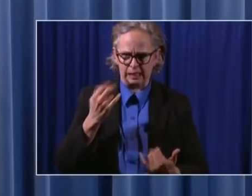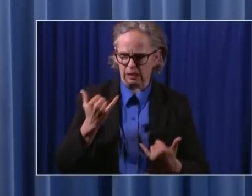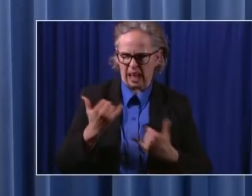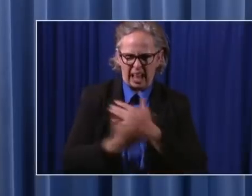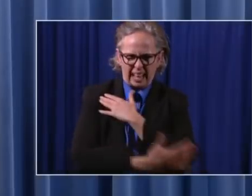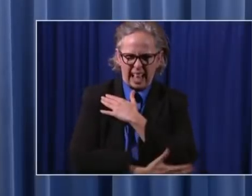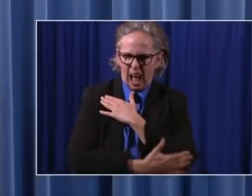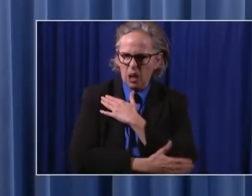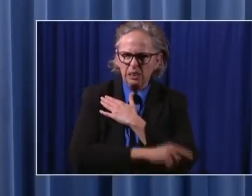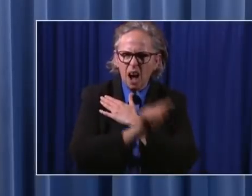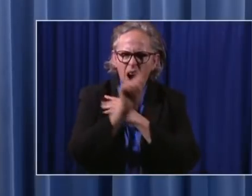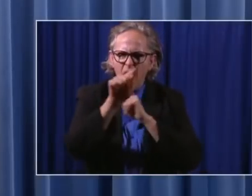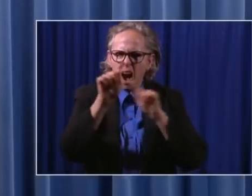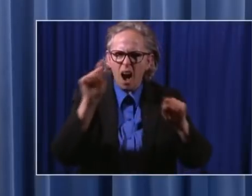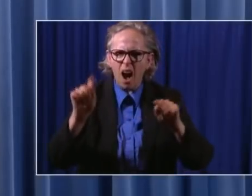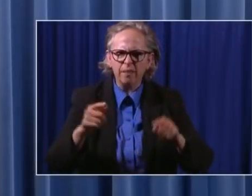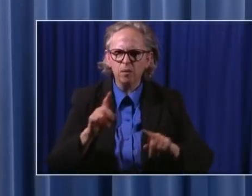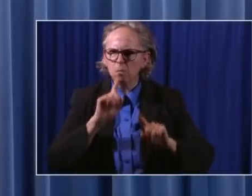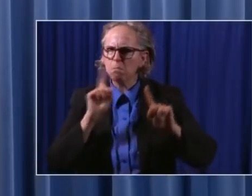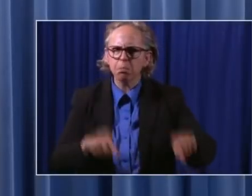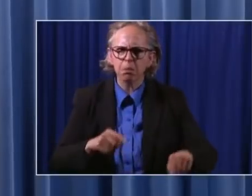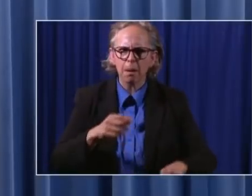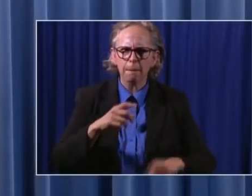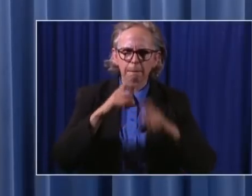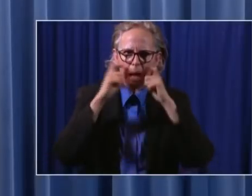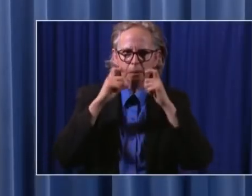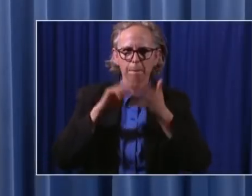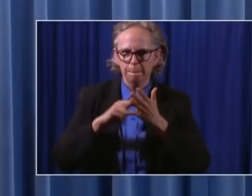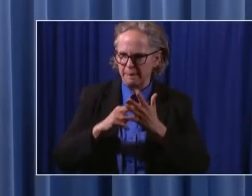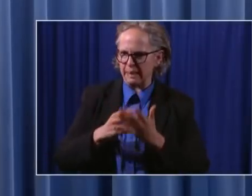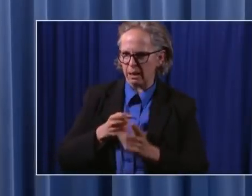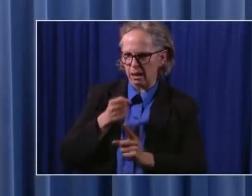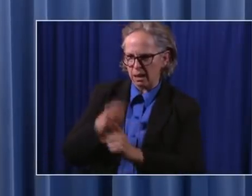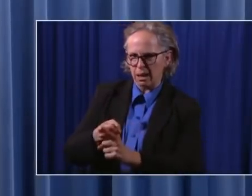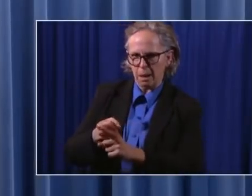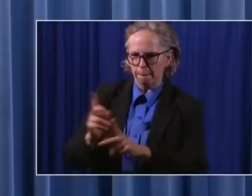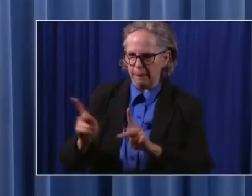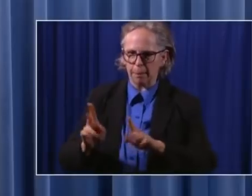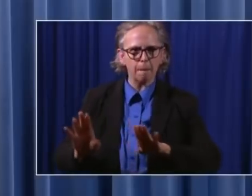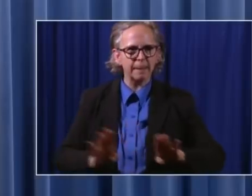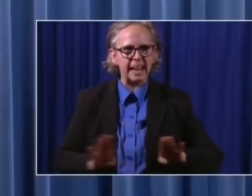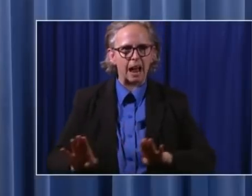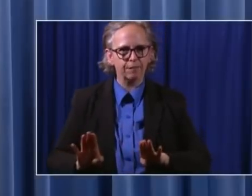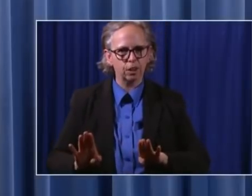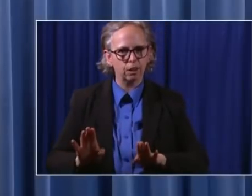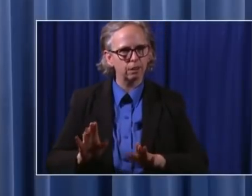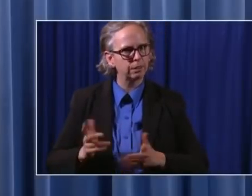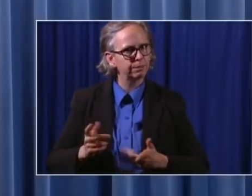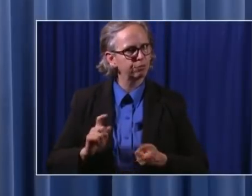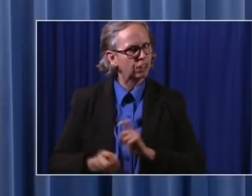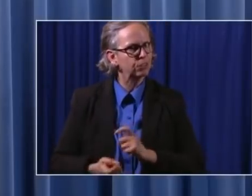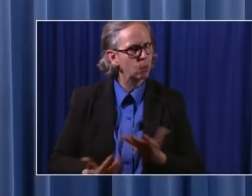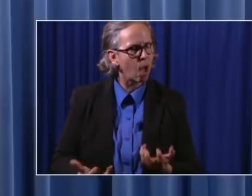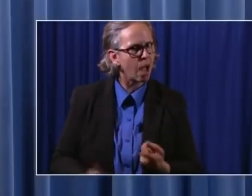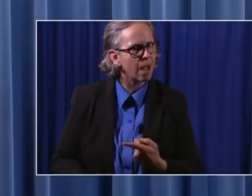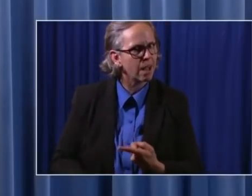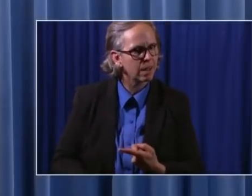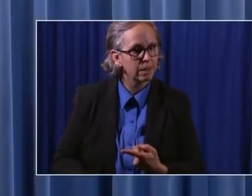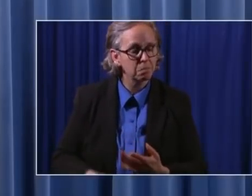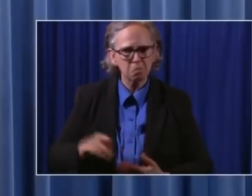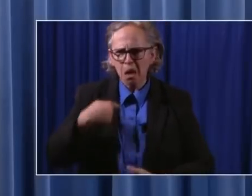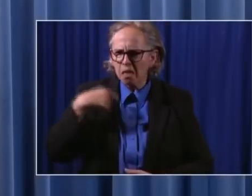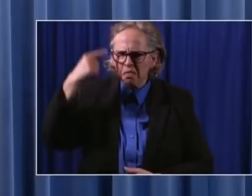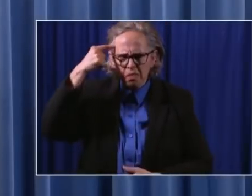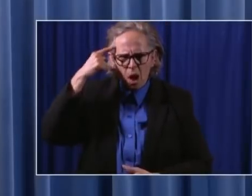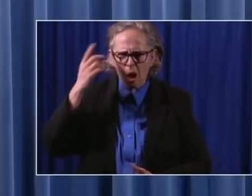changed people's behavior. I think that without an order from me, people are beginning, I think, to understand the